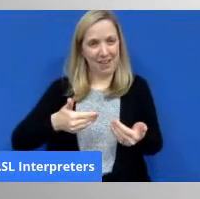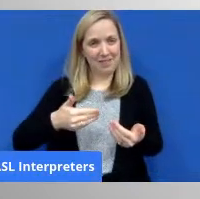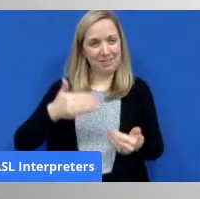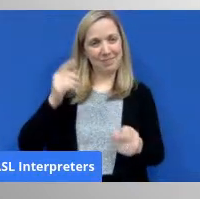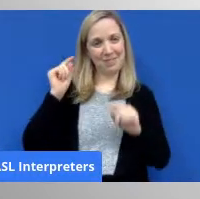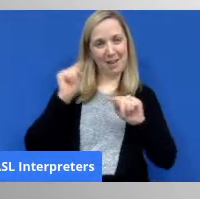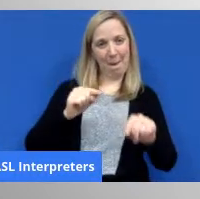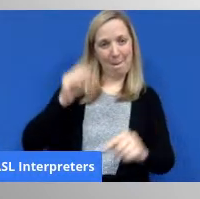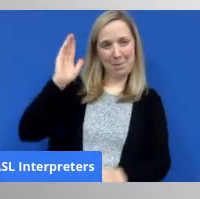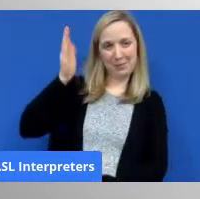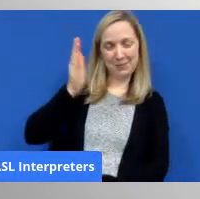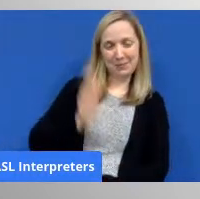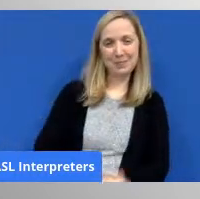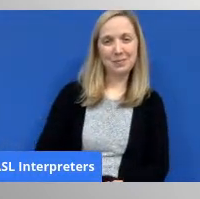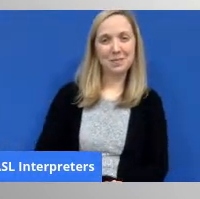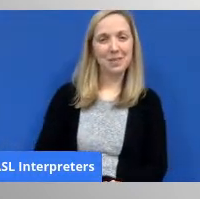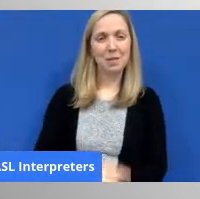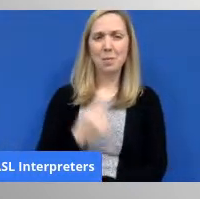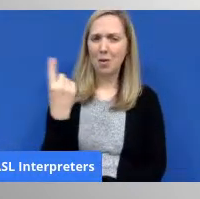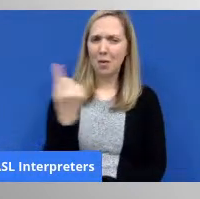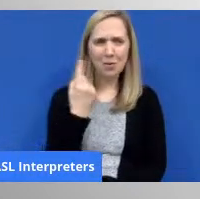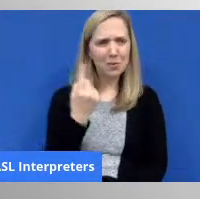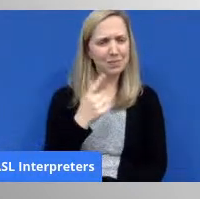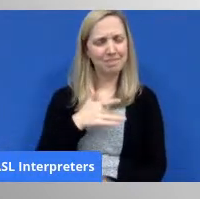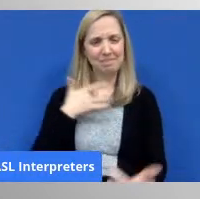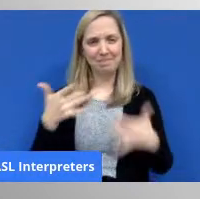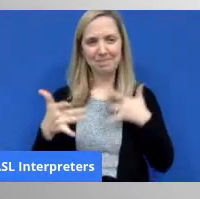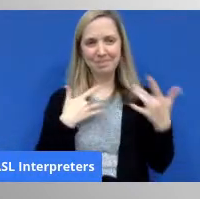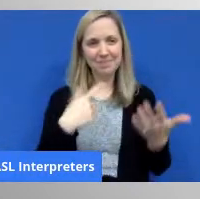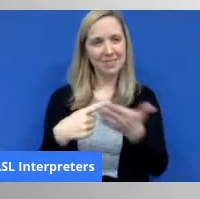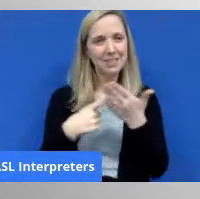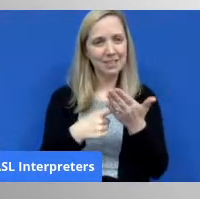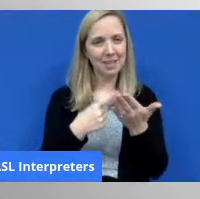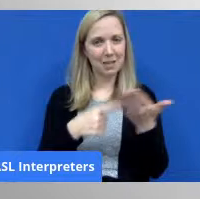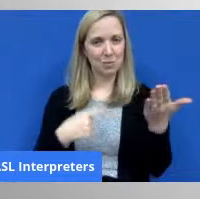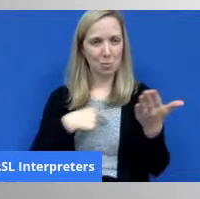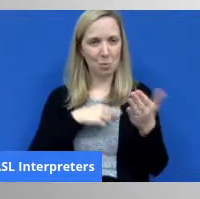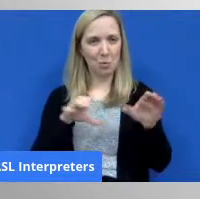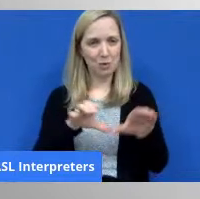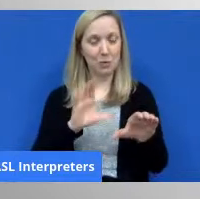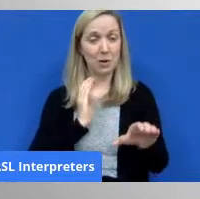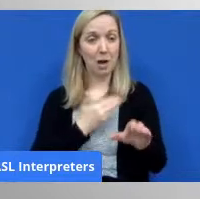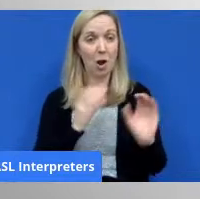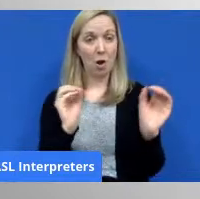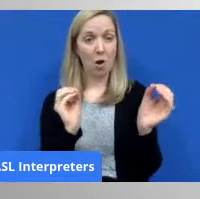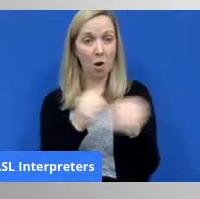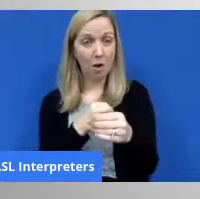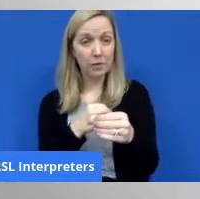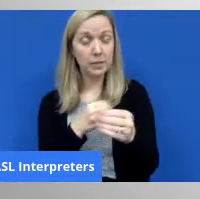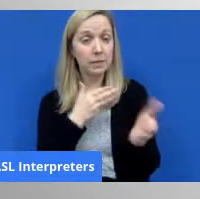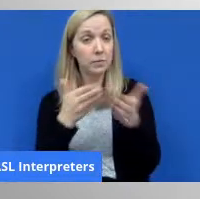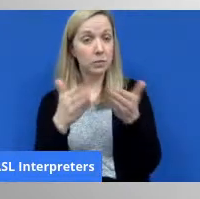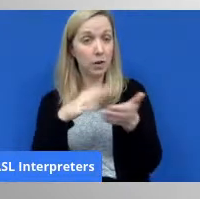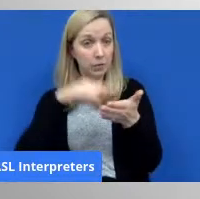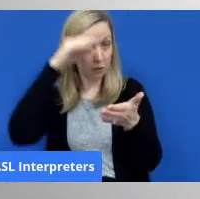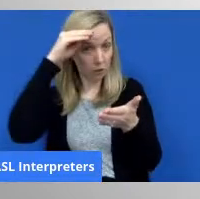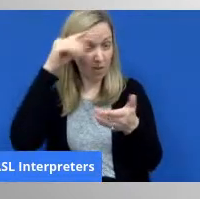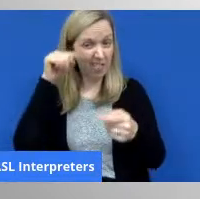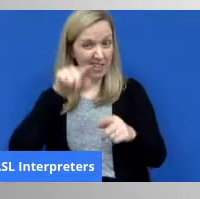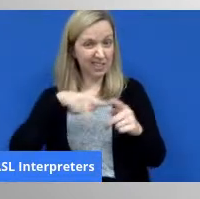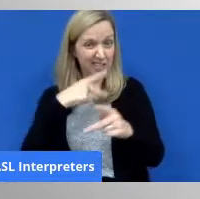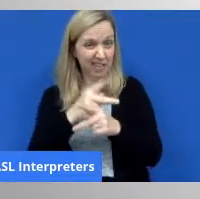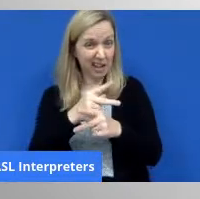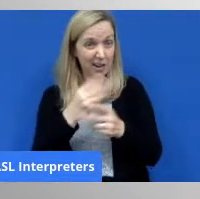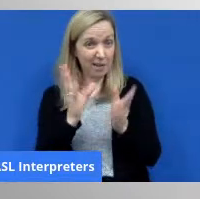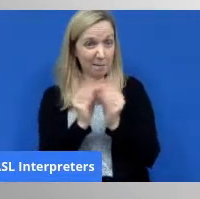really excited to get an opportunity to talk about what we're doing in the Office of Service Learning. And especially with a meeting like this that is really